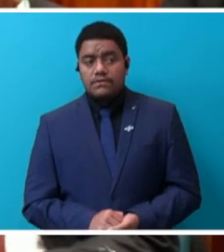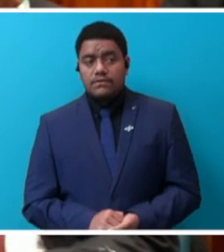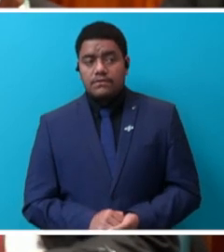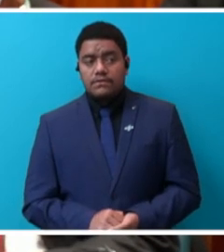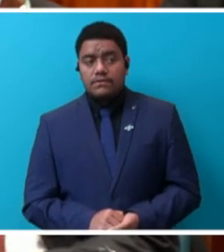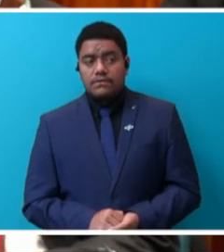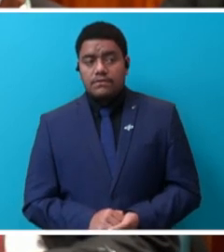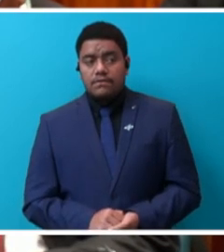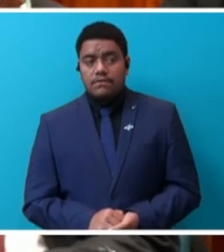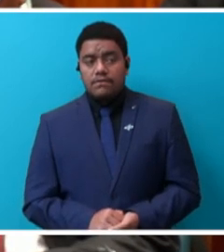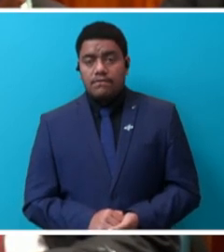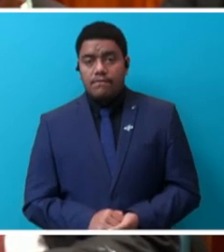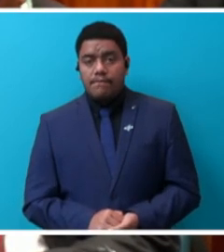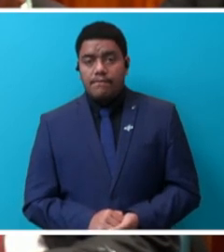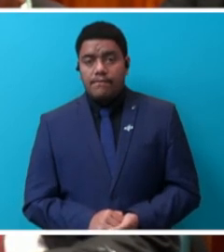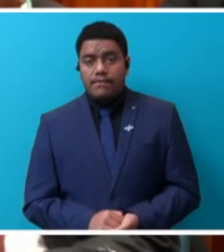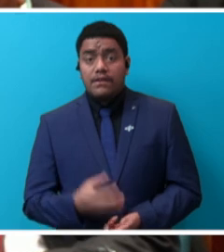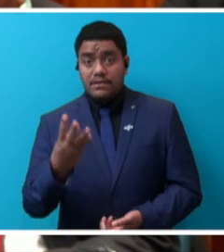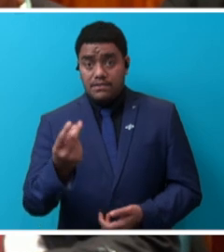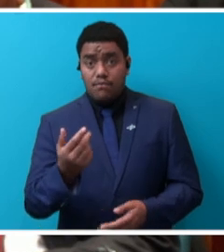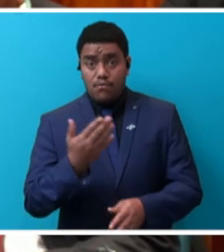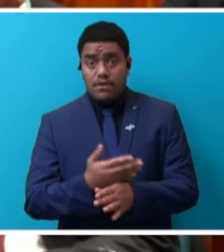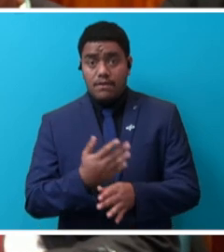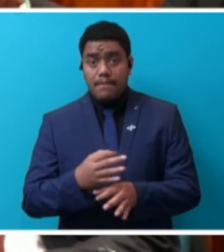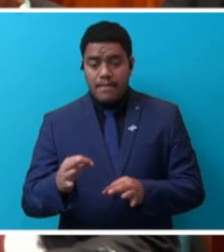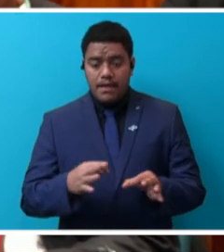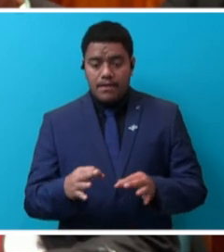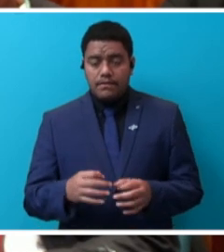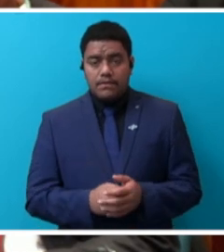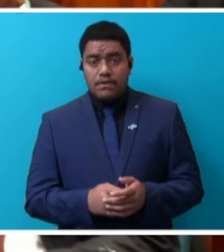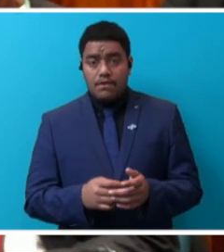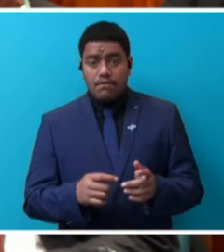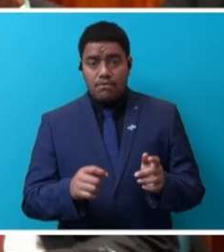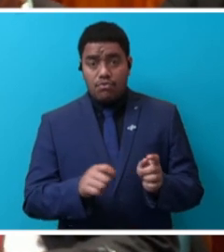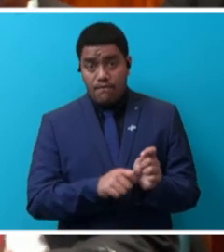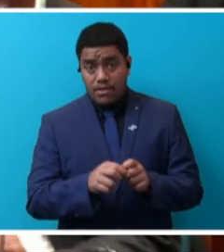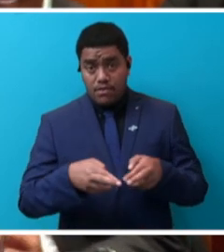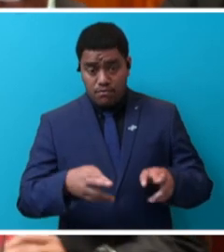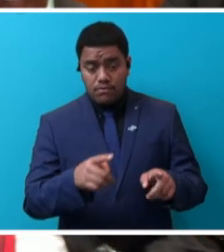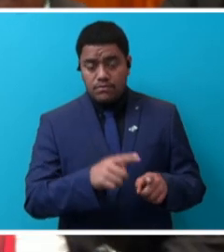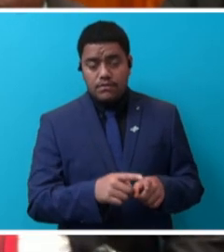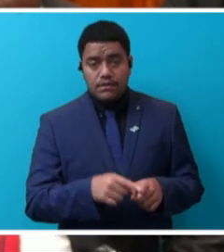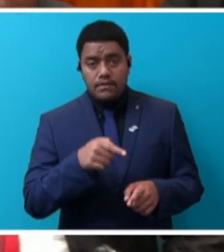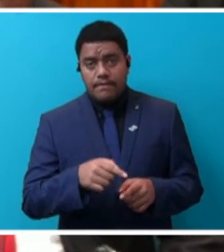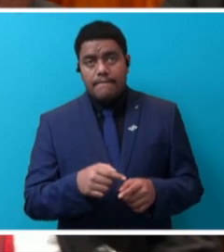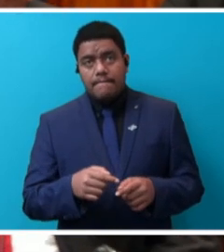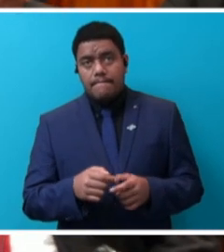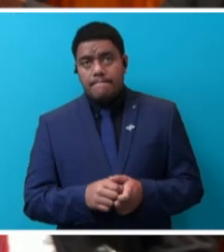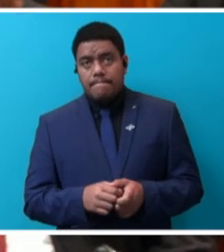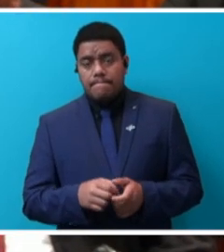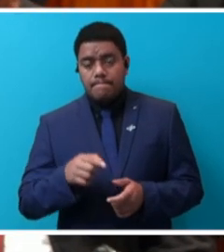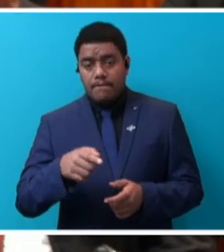of the works planned on the Tawata Road, this is for